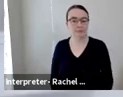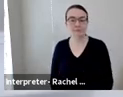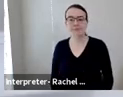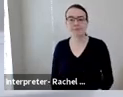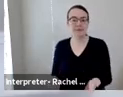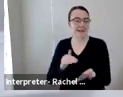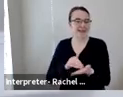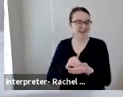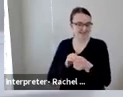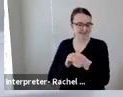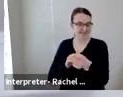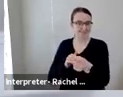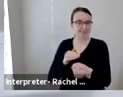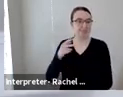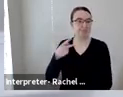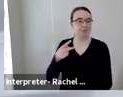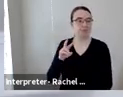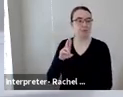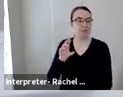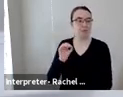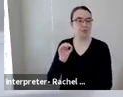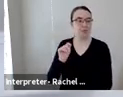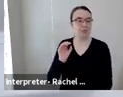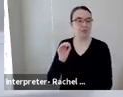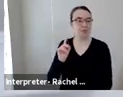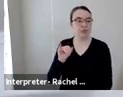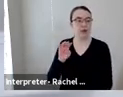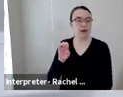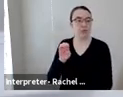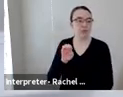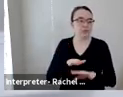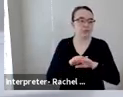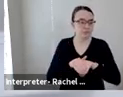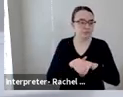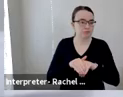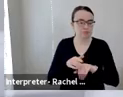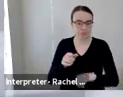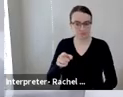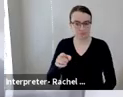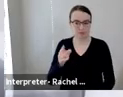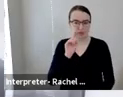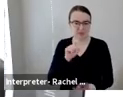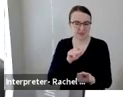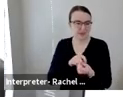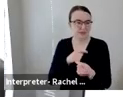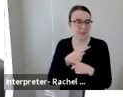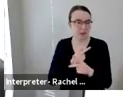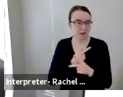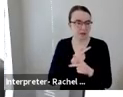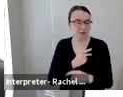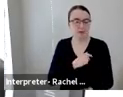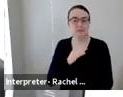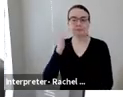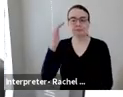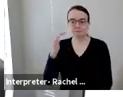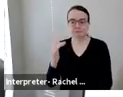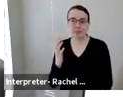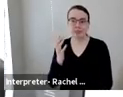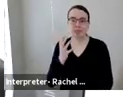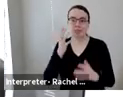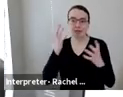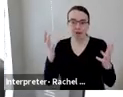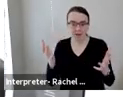Again, then the prototype for that specific product, just as a tie-in for that one. And then lots of